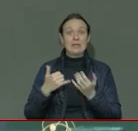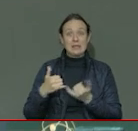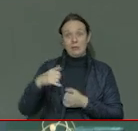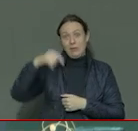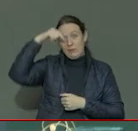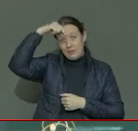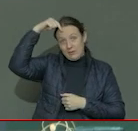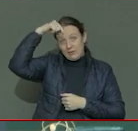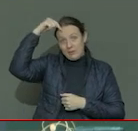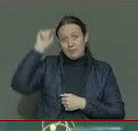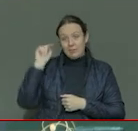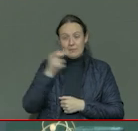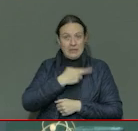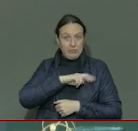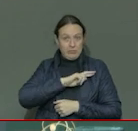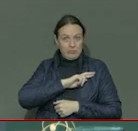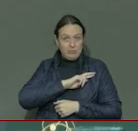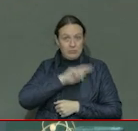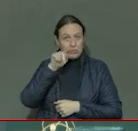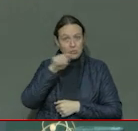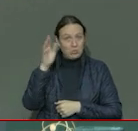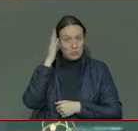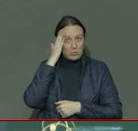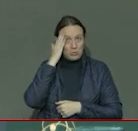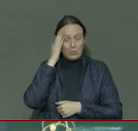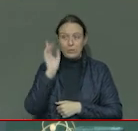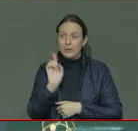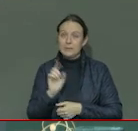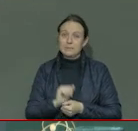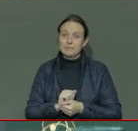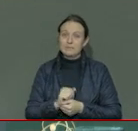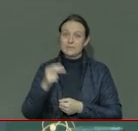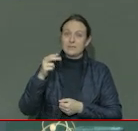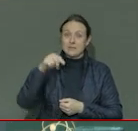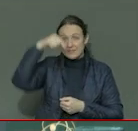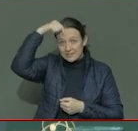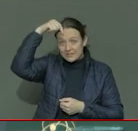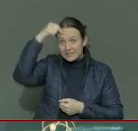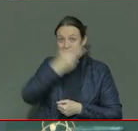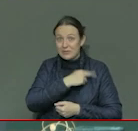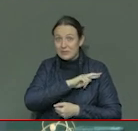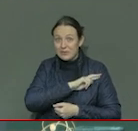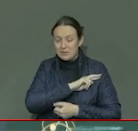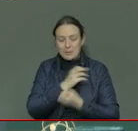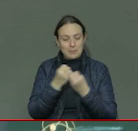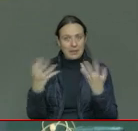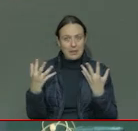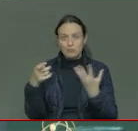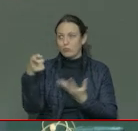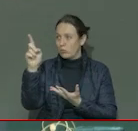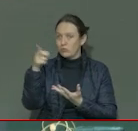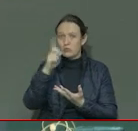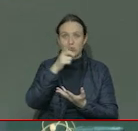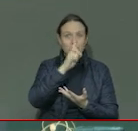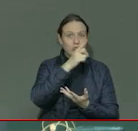Hinduism, if you know much about Hinduism, you would realize that in the Hindu religion, there are several gods that they